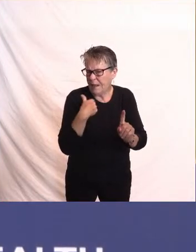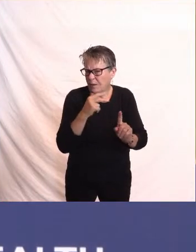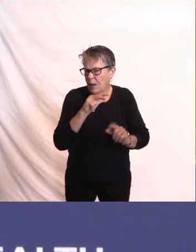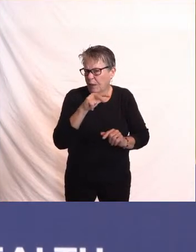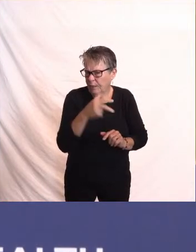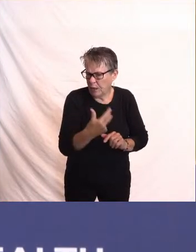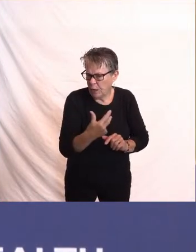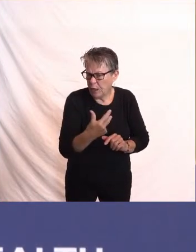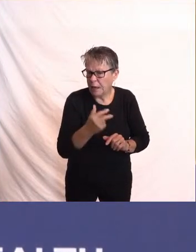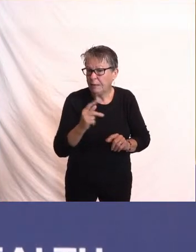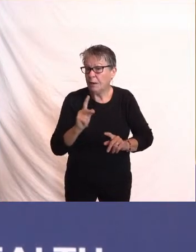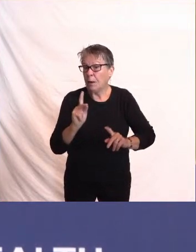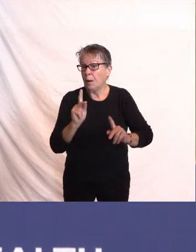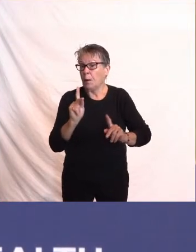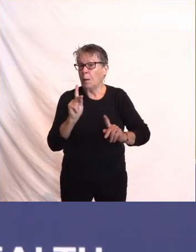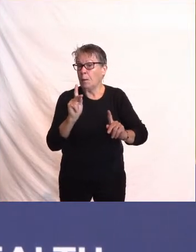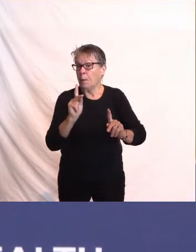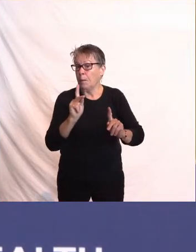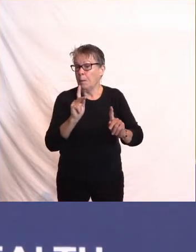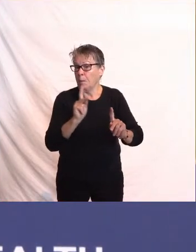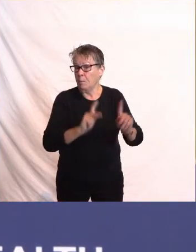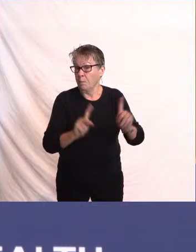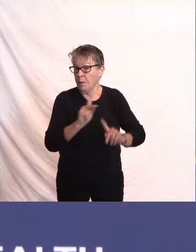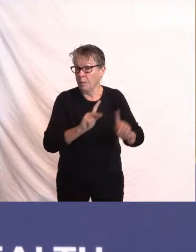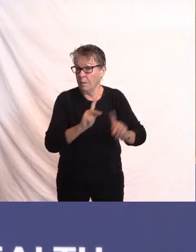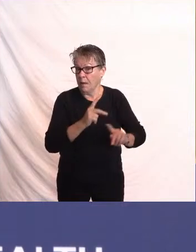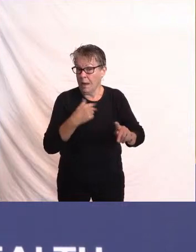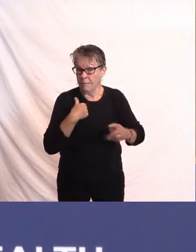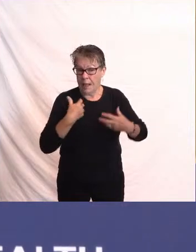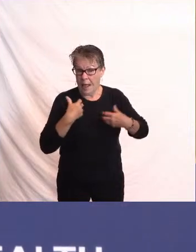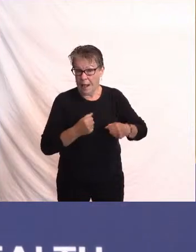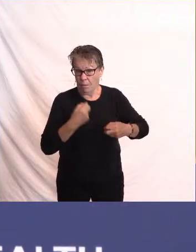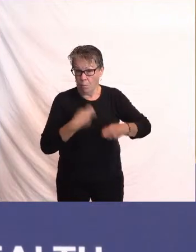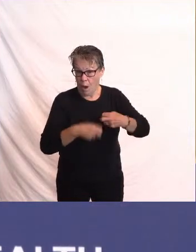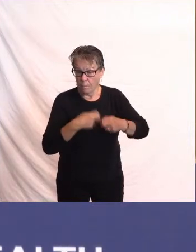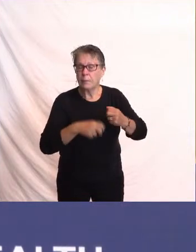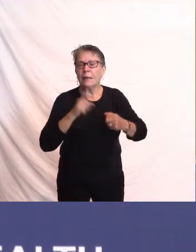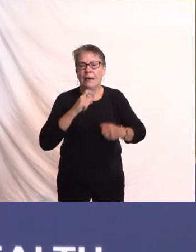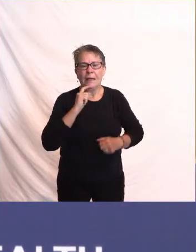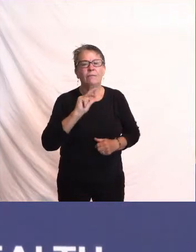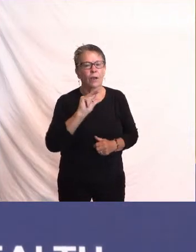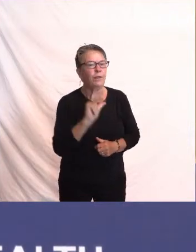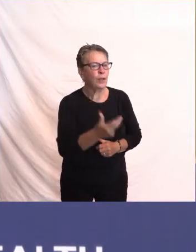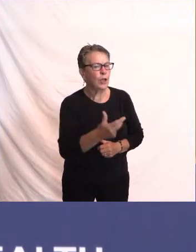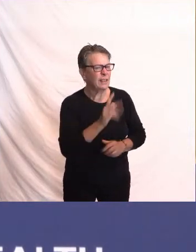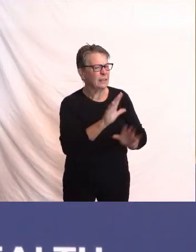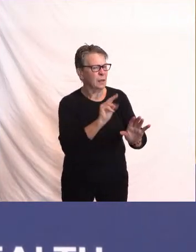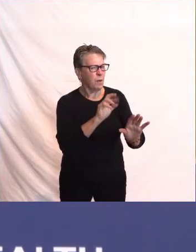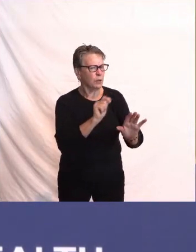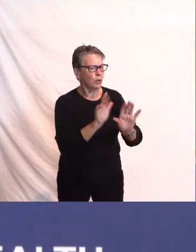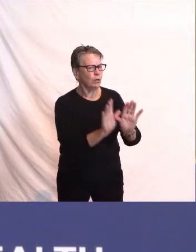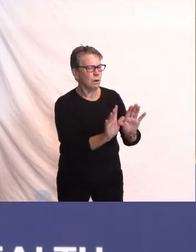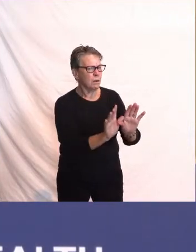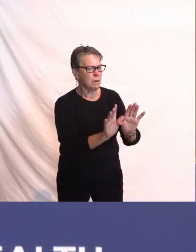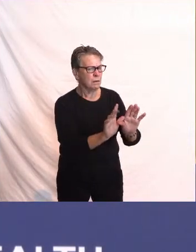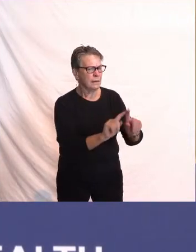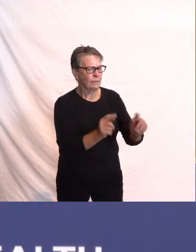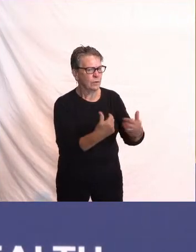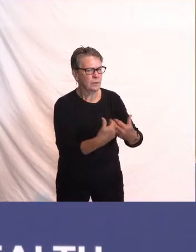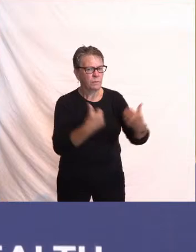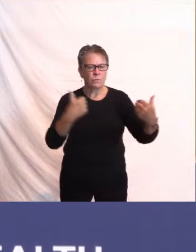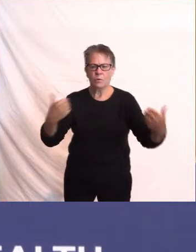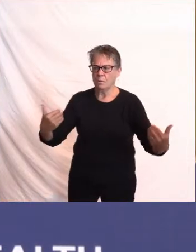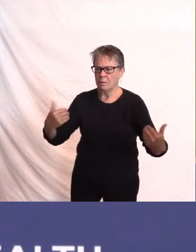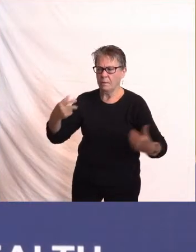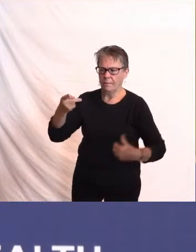Immunocompromised, pardon me, is the phrase. So that is the source of that, Mike. Judy will come back on any more color on that or